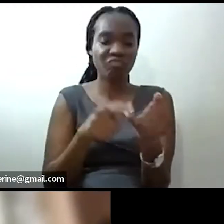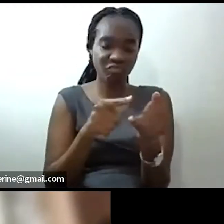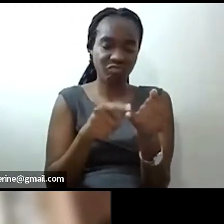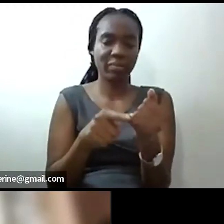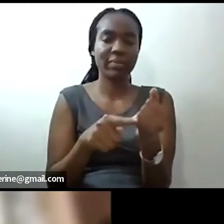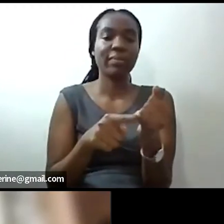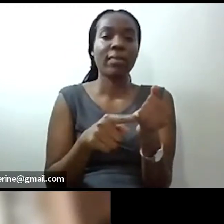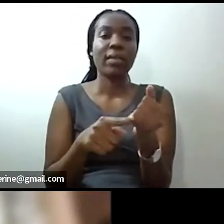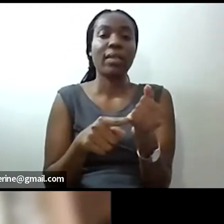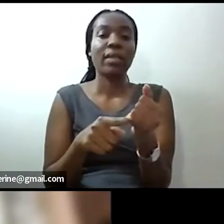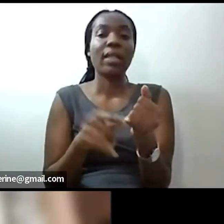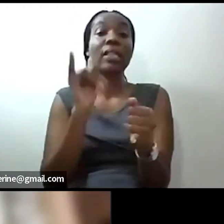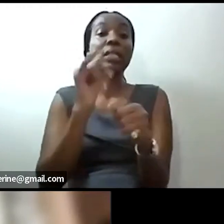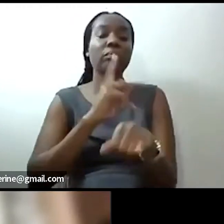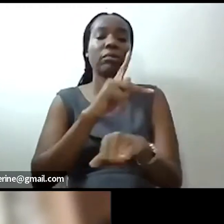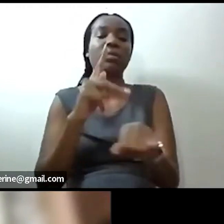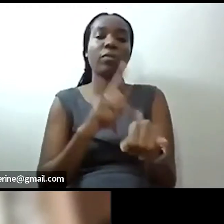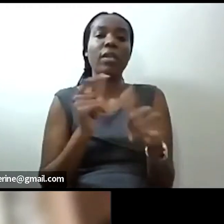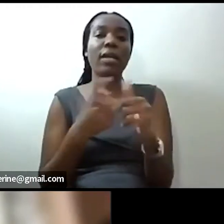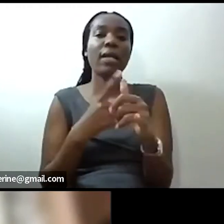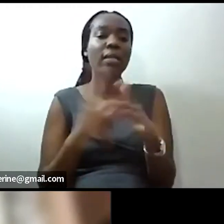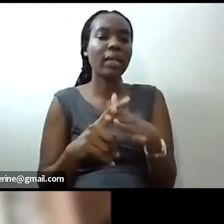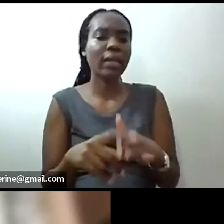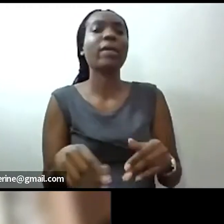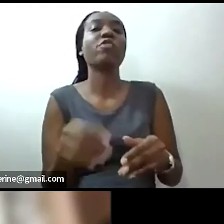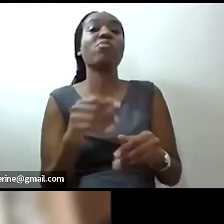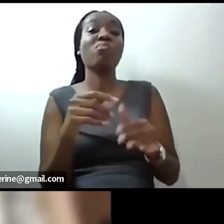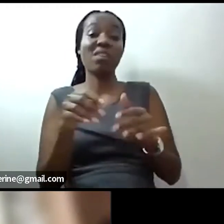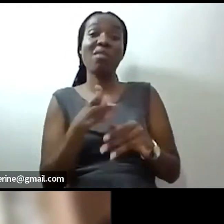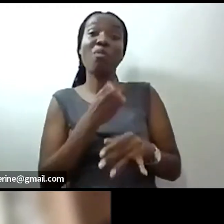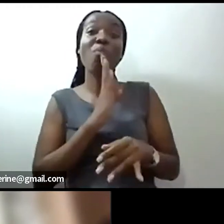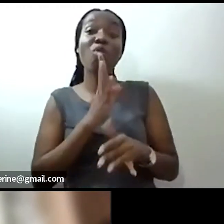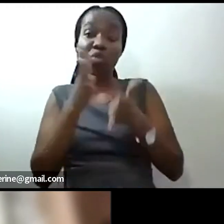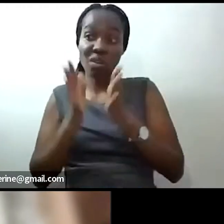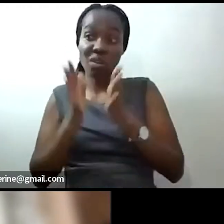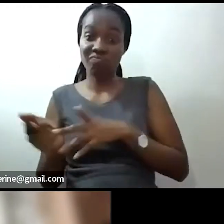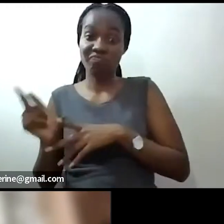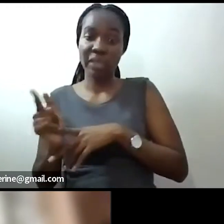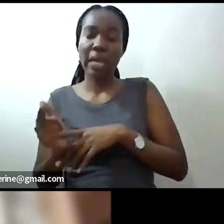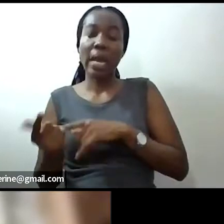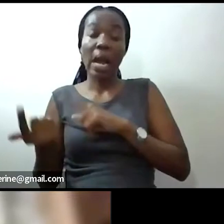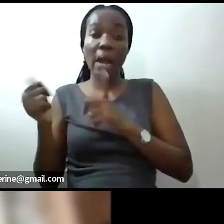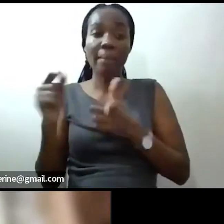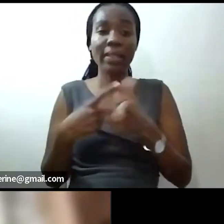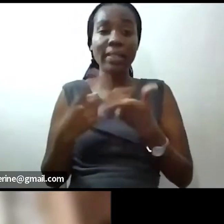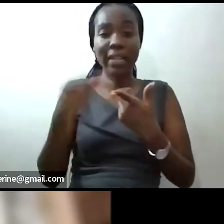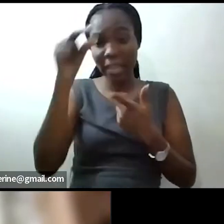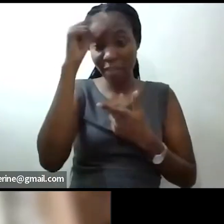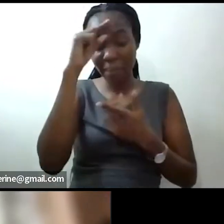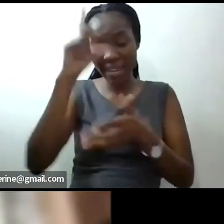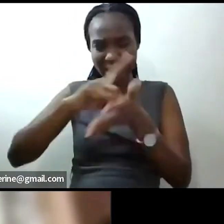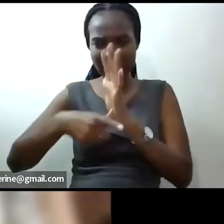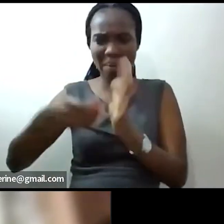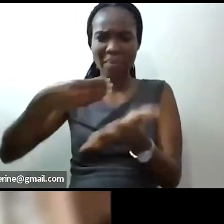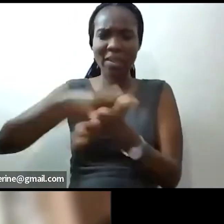the borrower, the government will pay you, which is also called the coupon payment, and the tenor or the maturity. This is the period